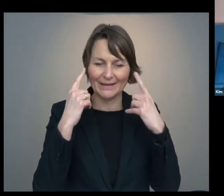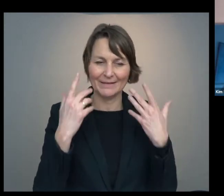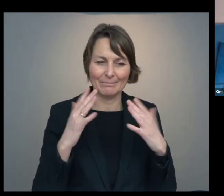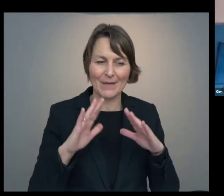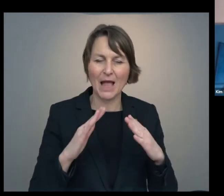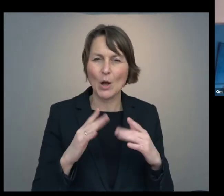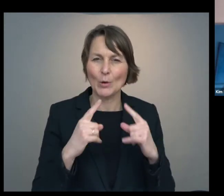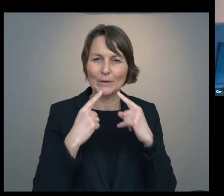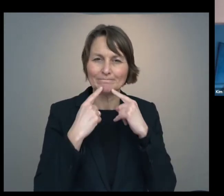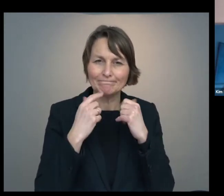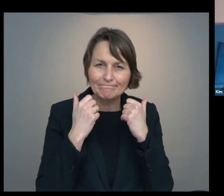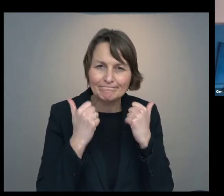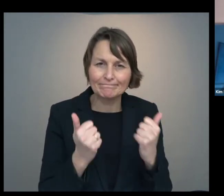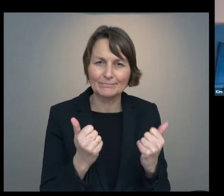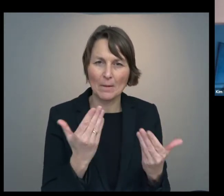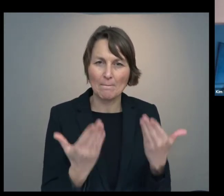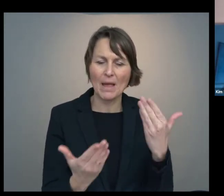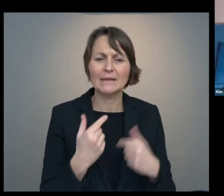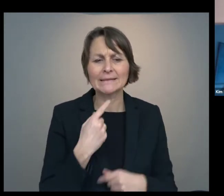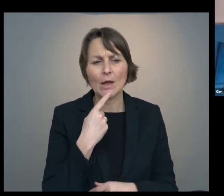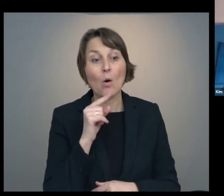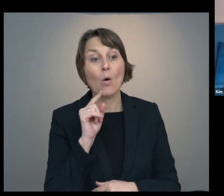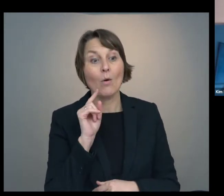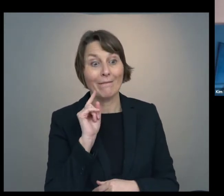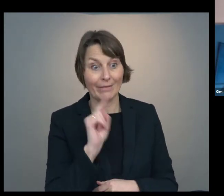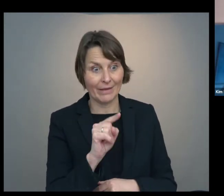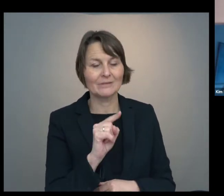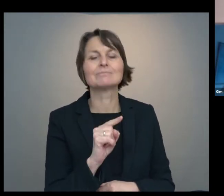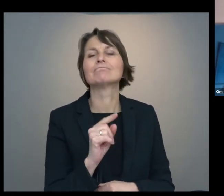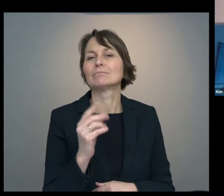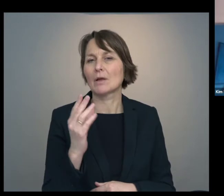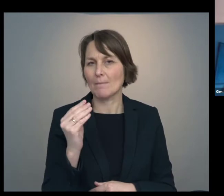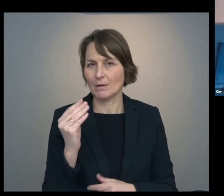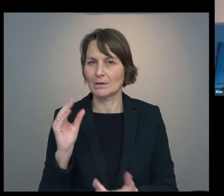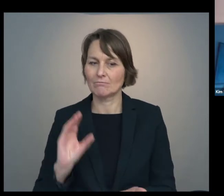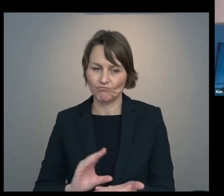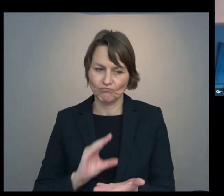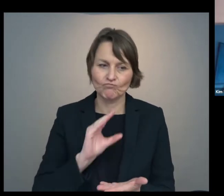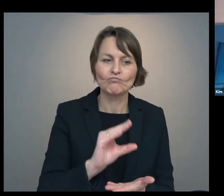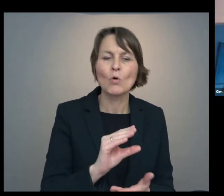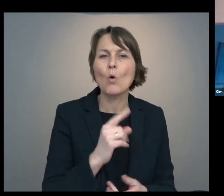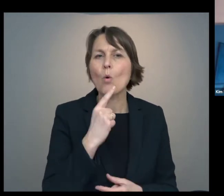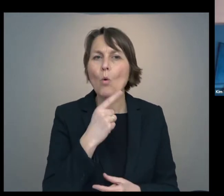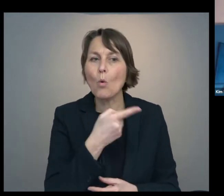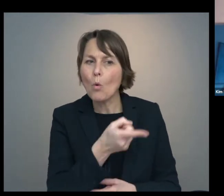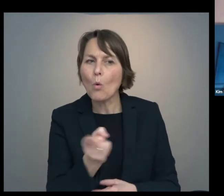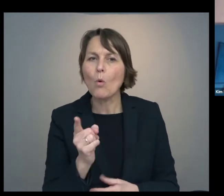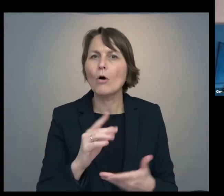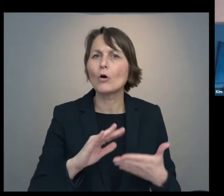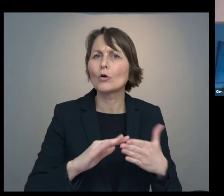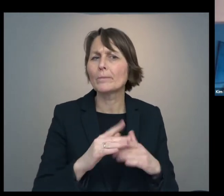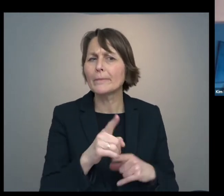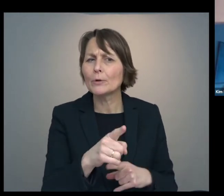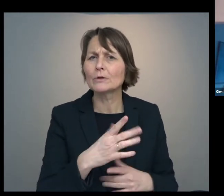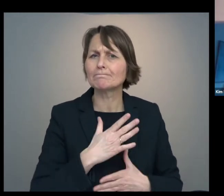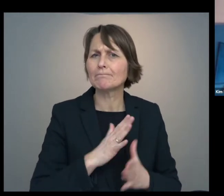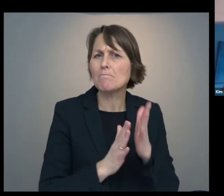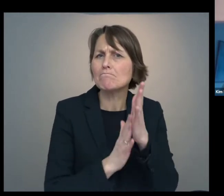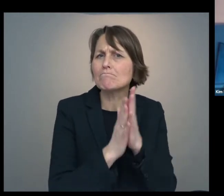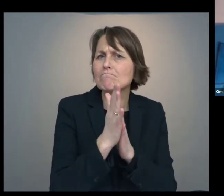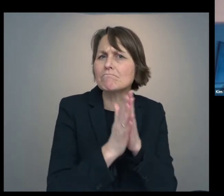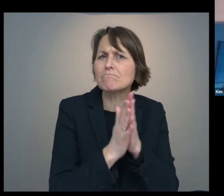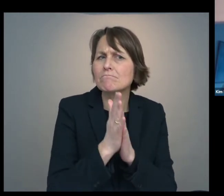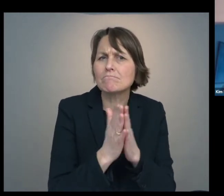about. So we need to find a balance between what is it that we can fund and what type of